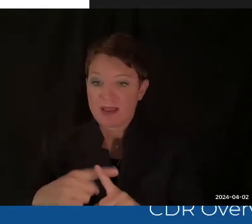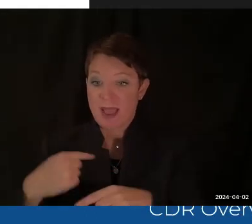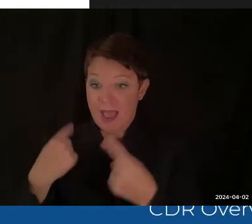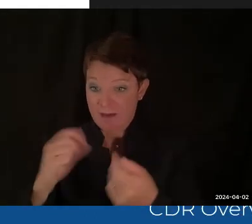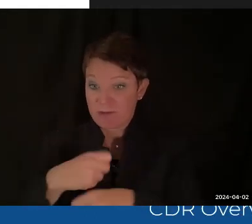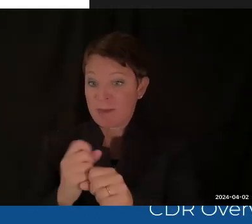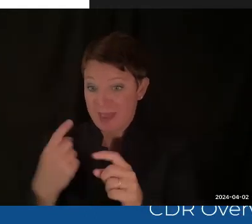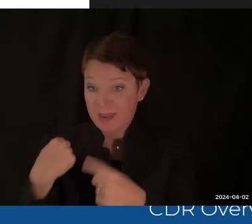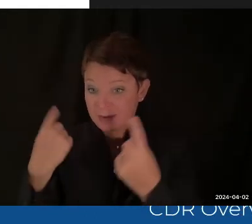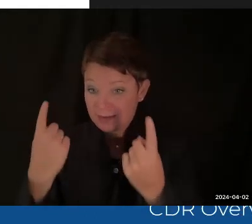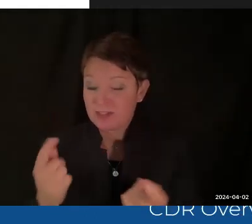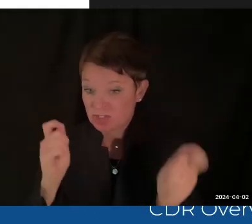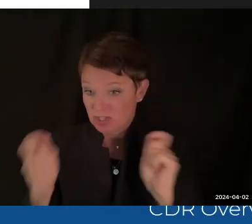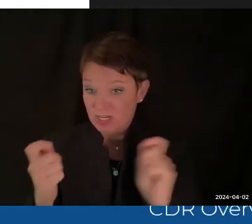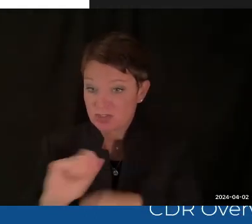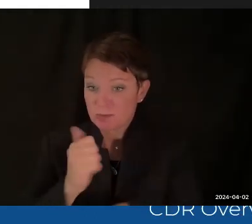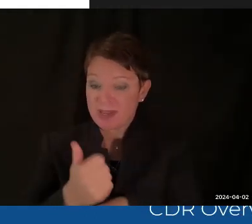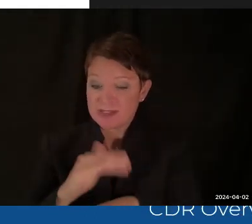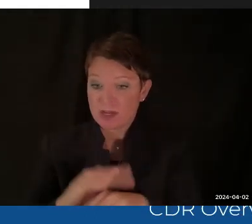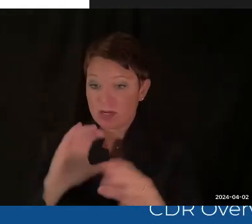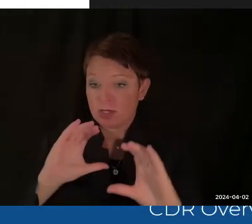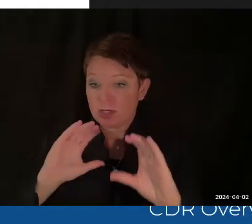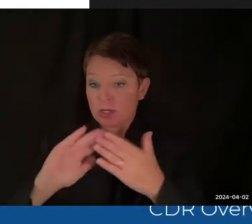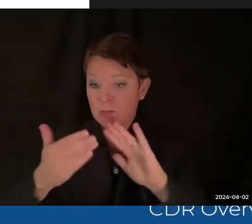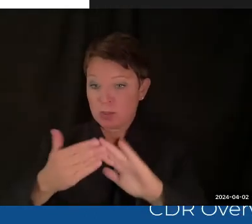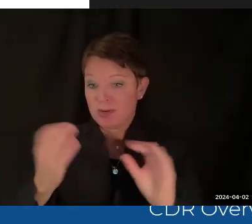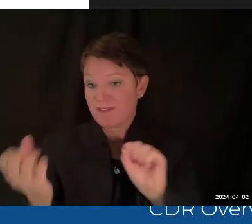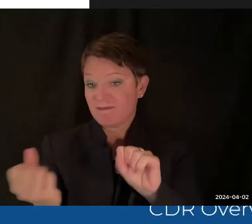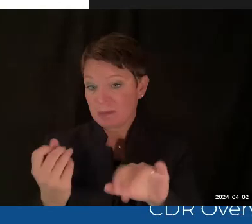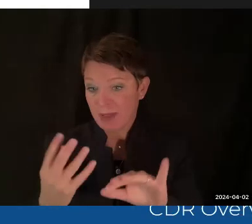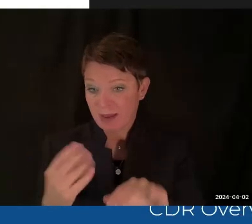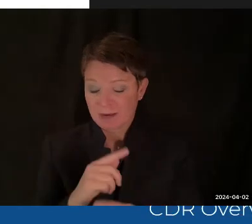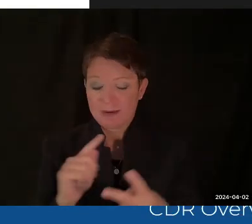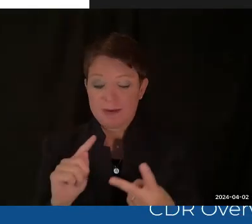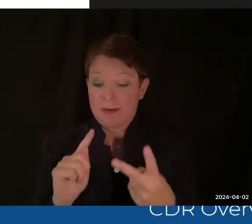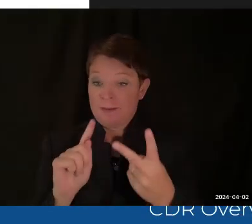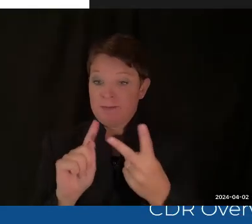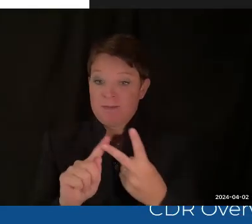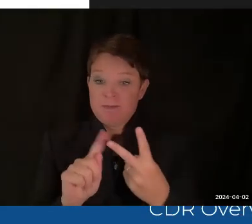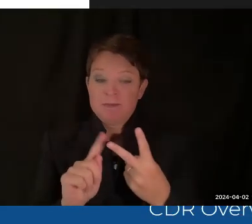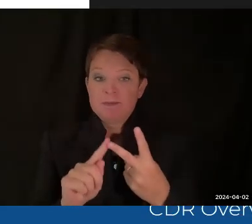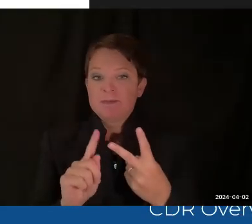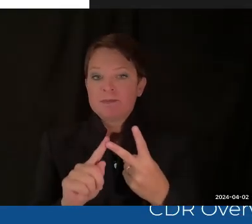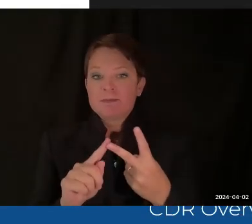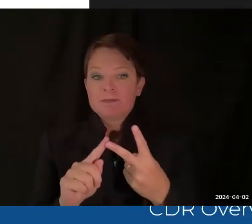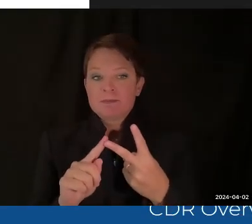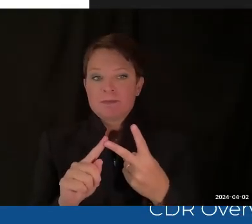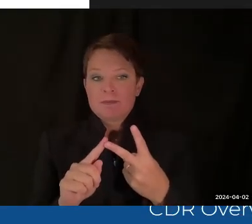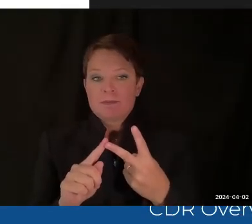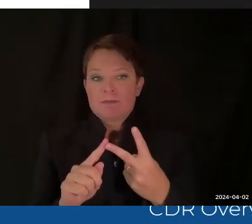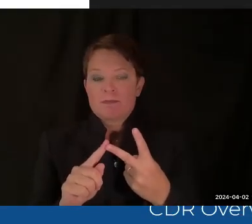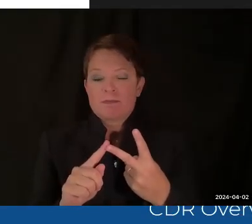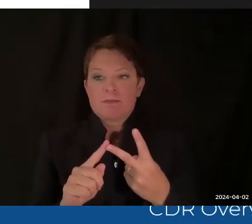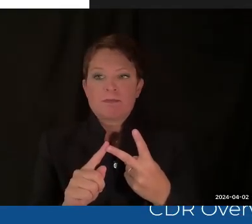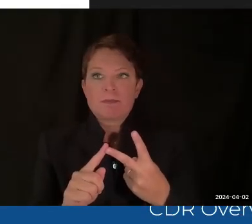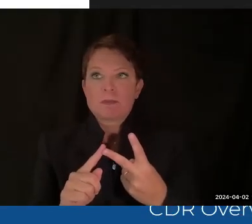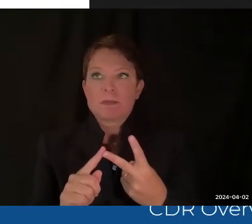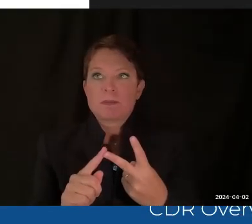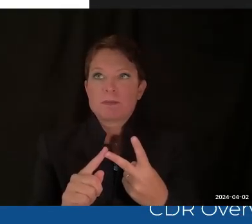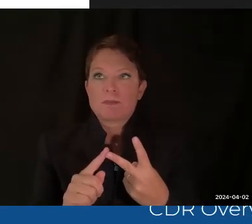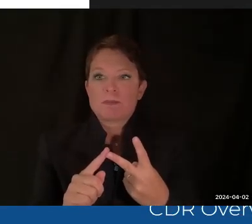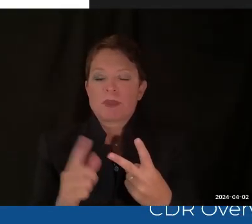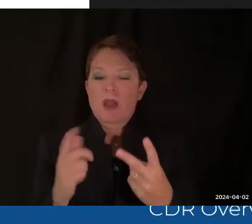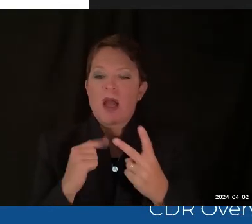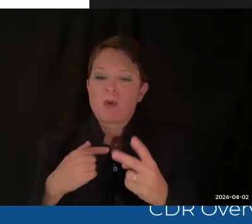made based on community feedback. Second, I'd like to kind of